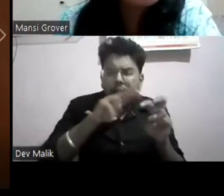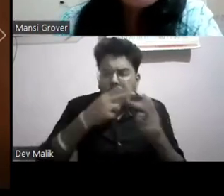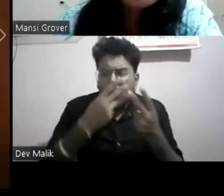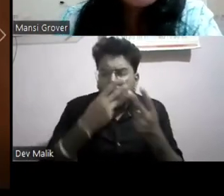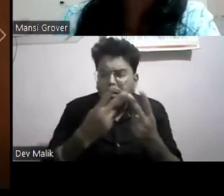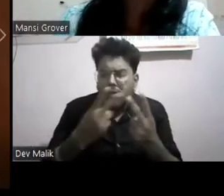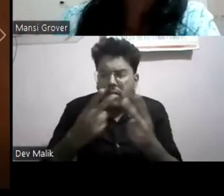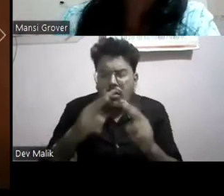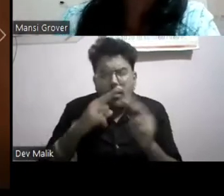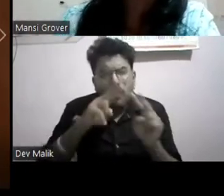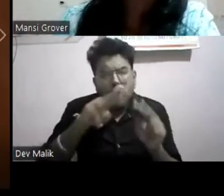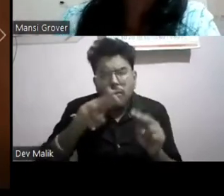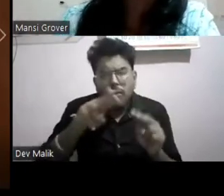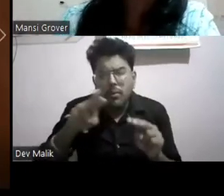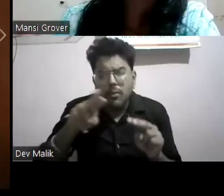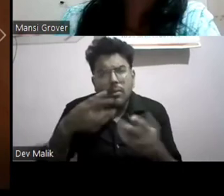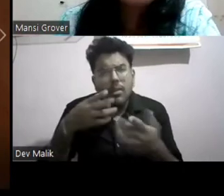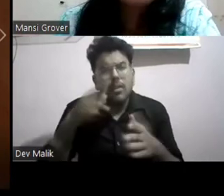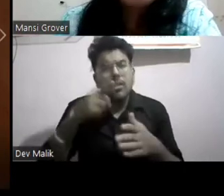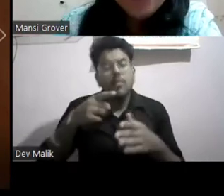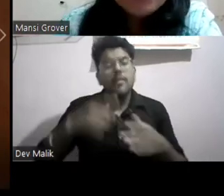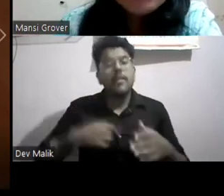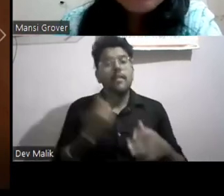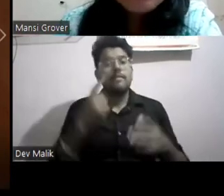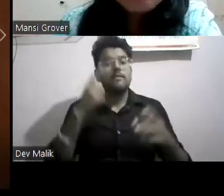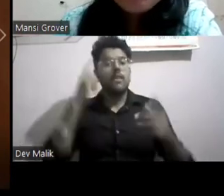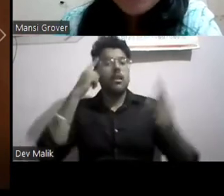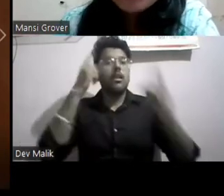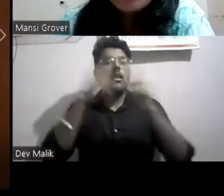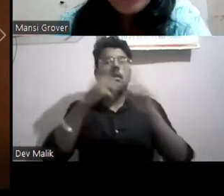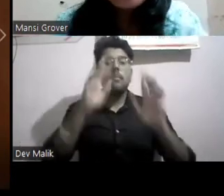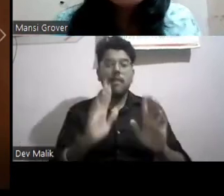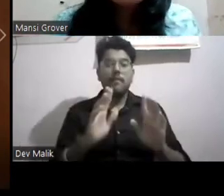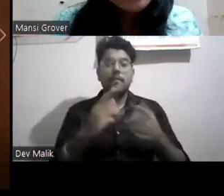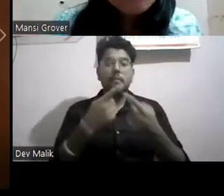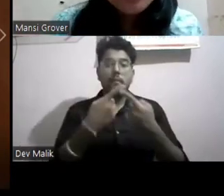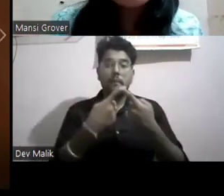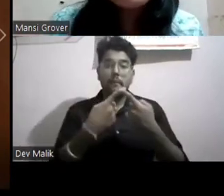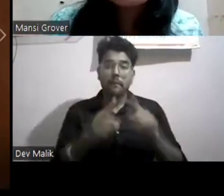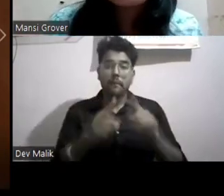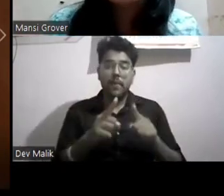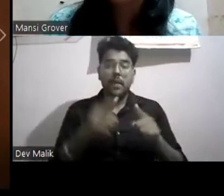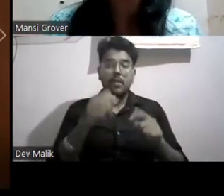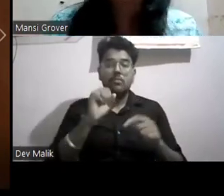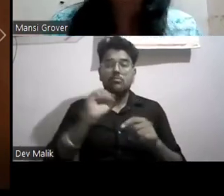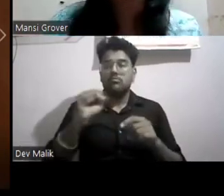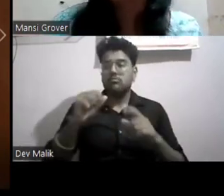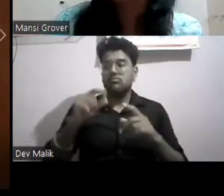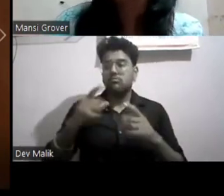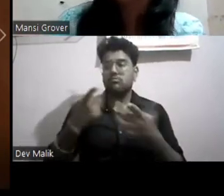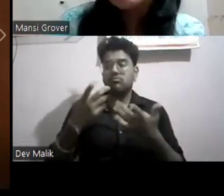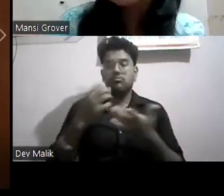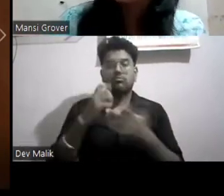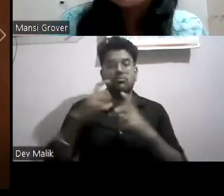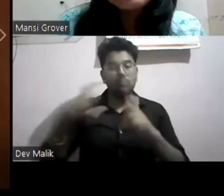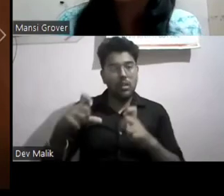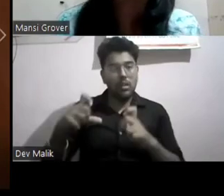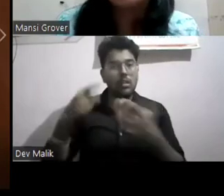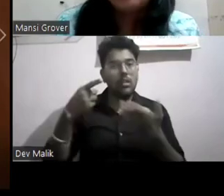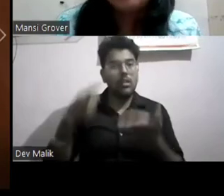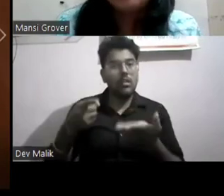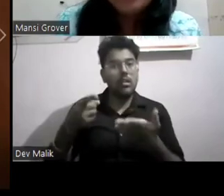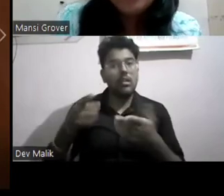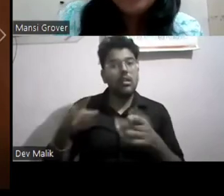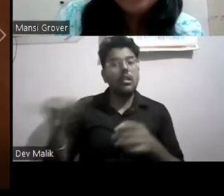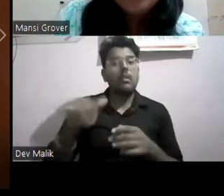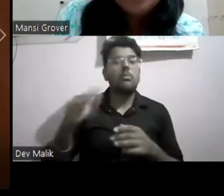too, and she would voice them as well. But the kind of treatment she is given, it is as if she is still a